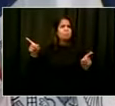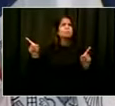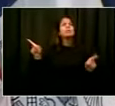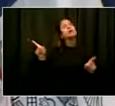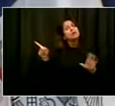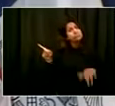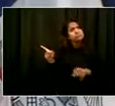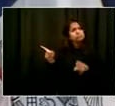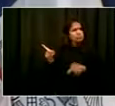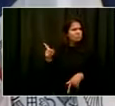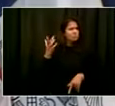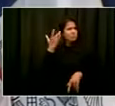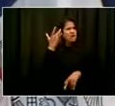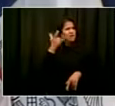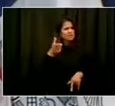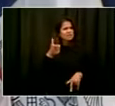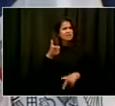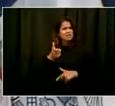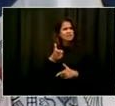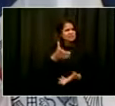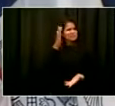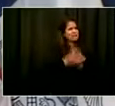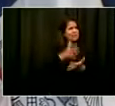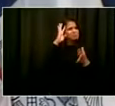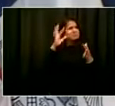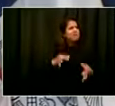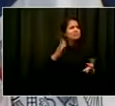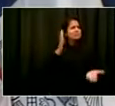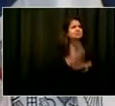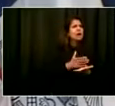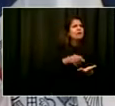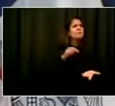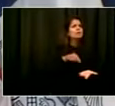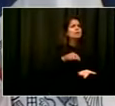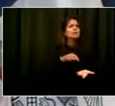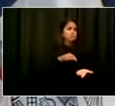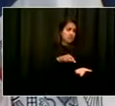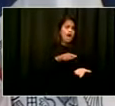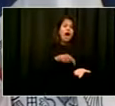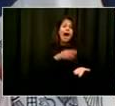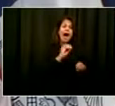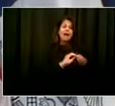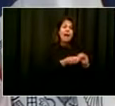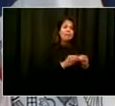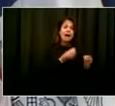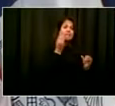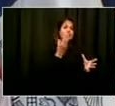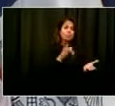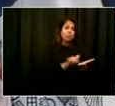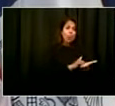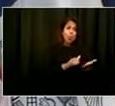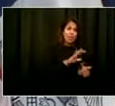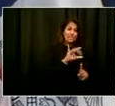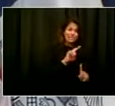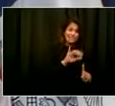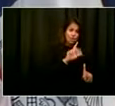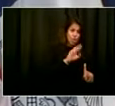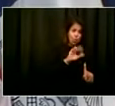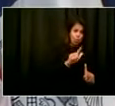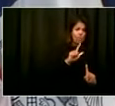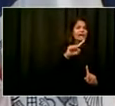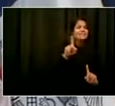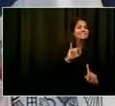to school or not? It seems that, again, it's sort of, you're afraid we're going to be confused, but I guess we've been confused since March because there's always been this. So why not